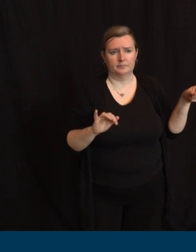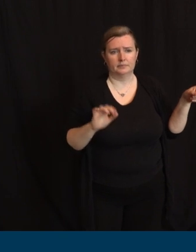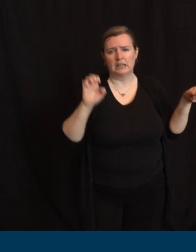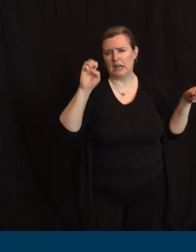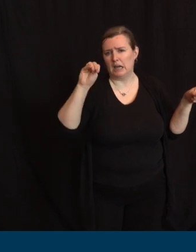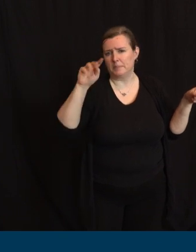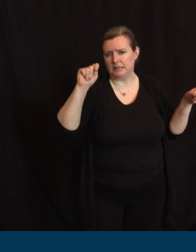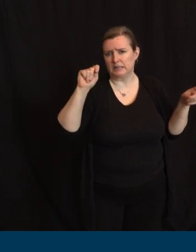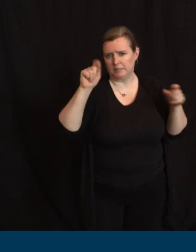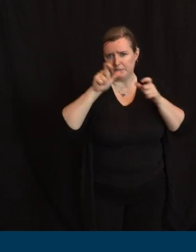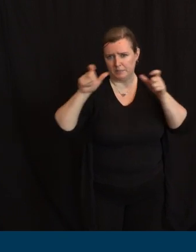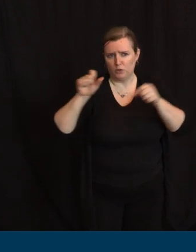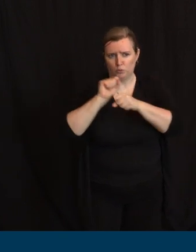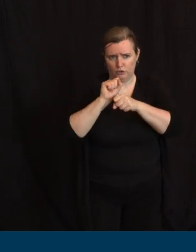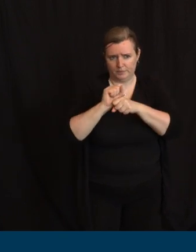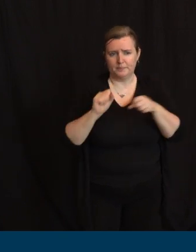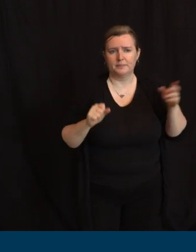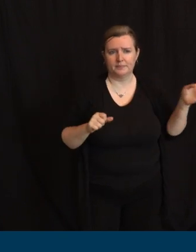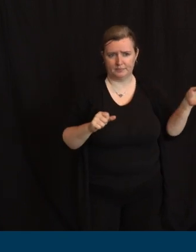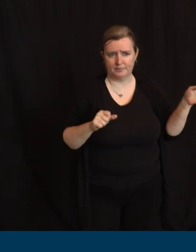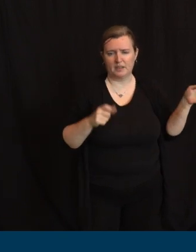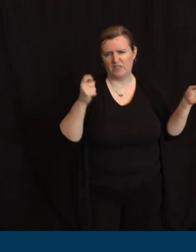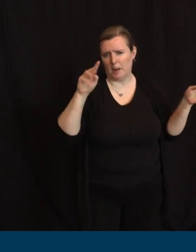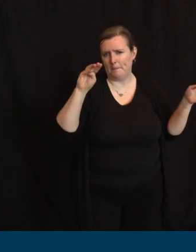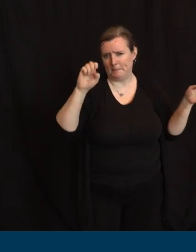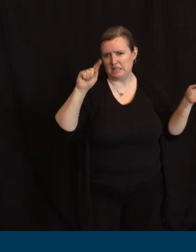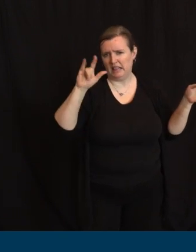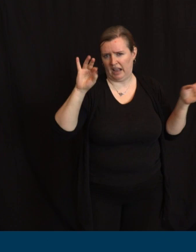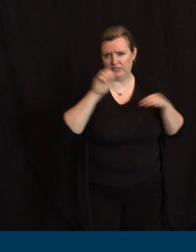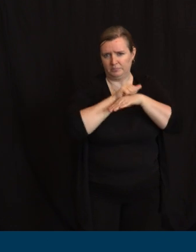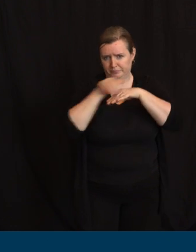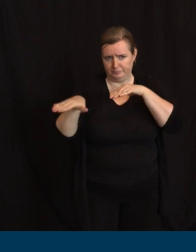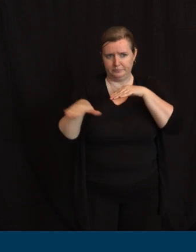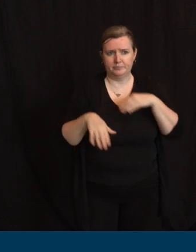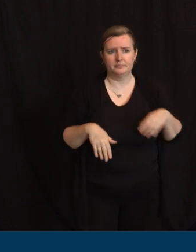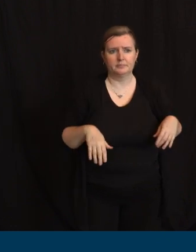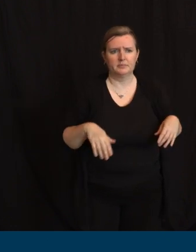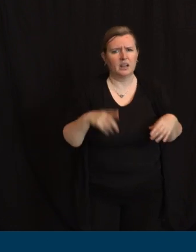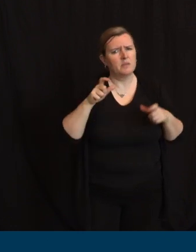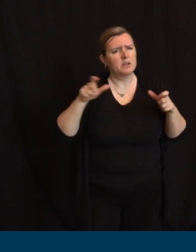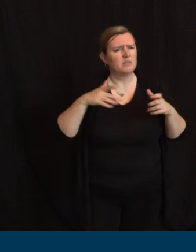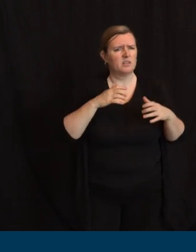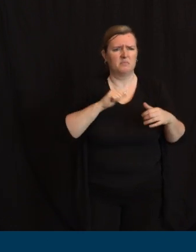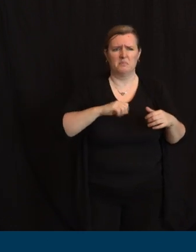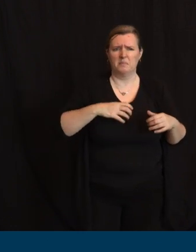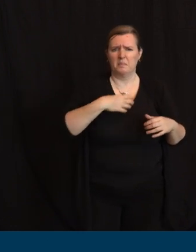of services? I'm not. I've not, no. Okay. You good?